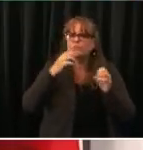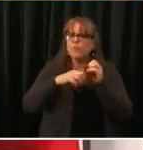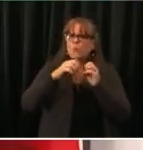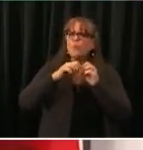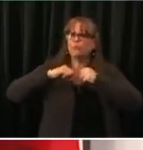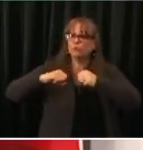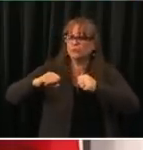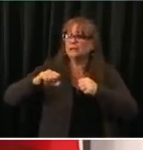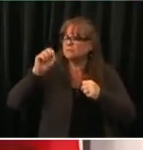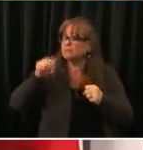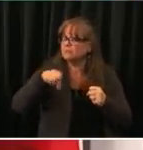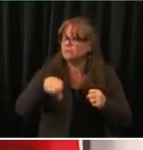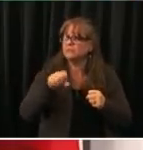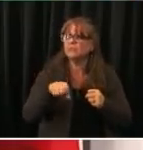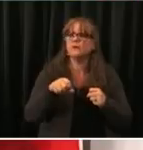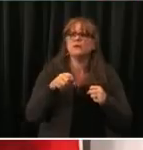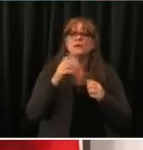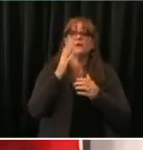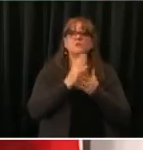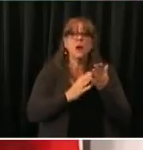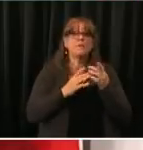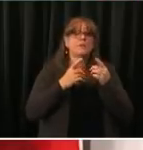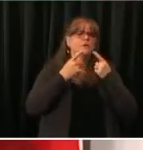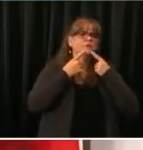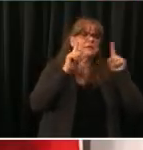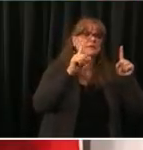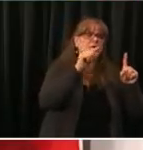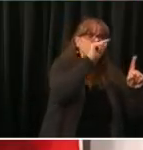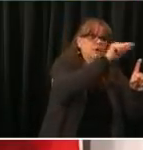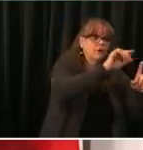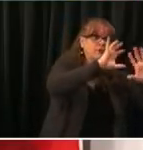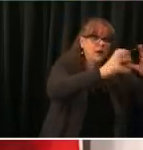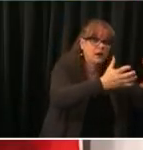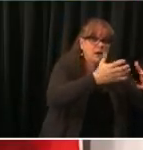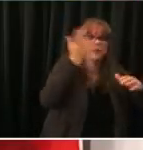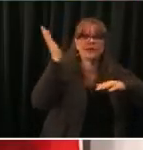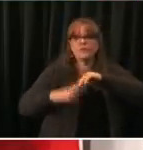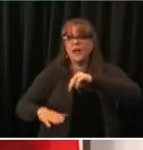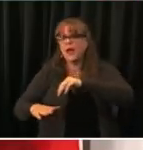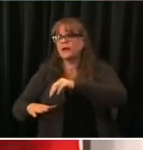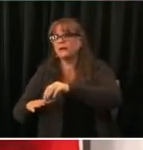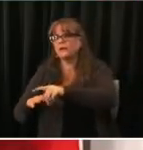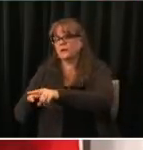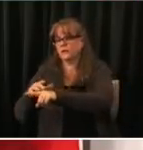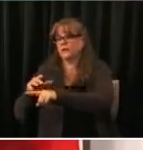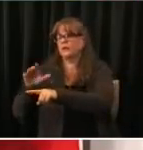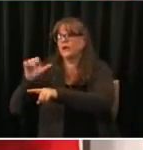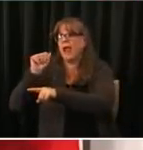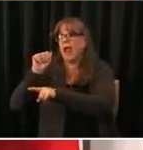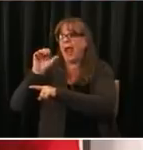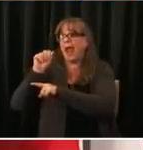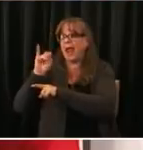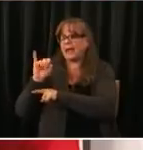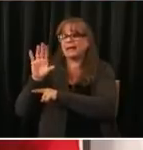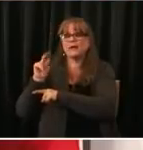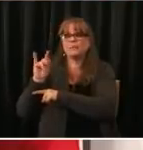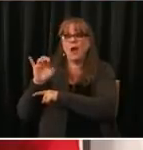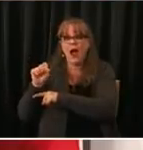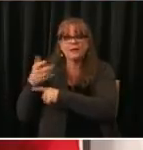more, than the protection from the antibodies. That includes free masks,